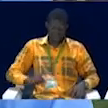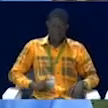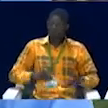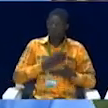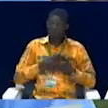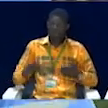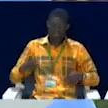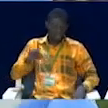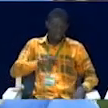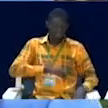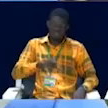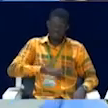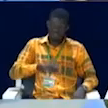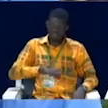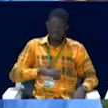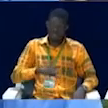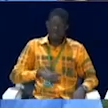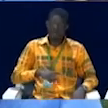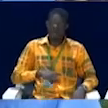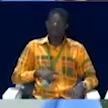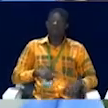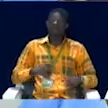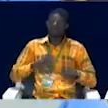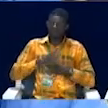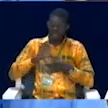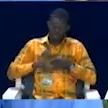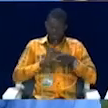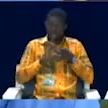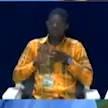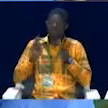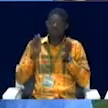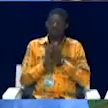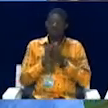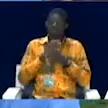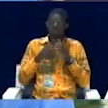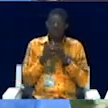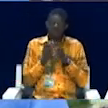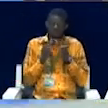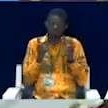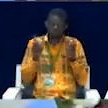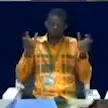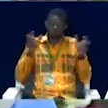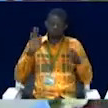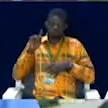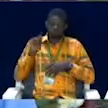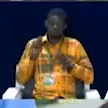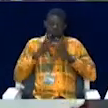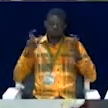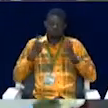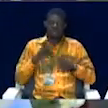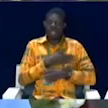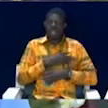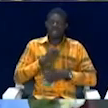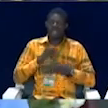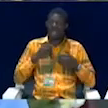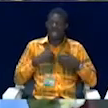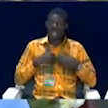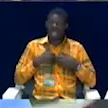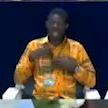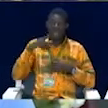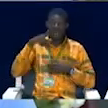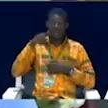the liver accumulated with a lot of fat, and I have